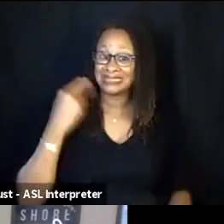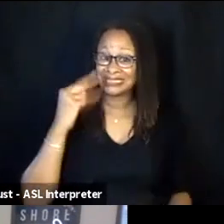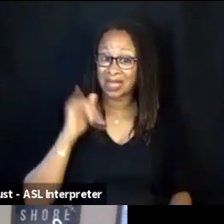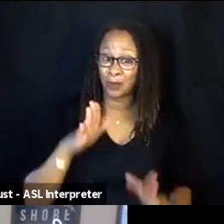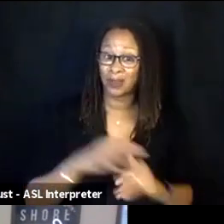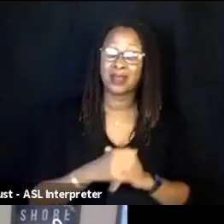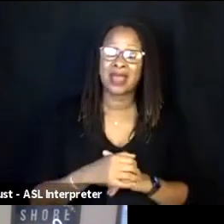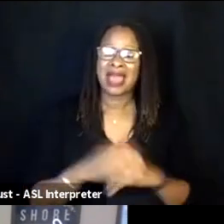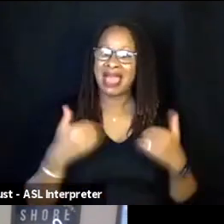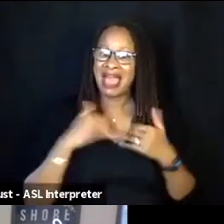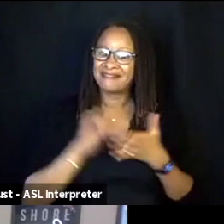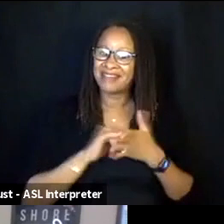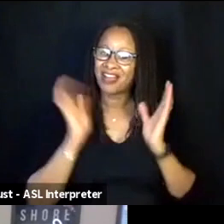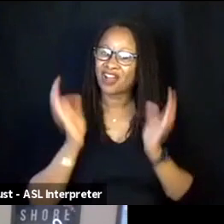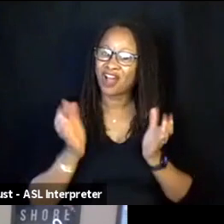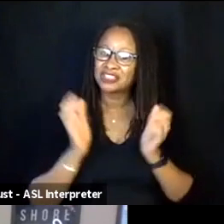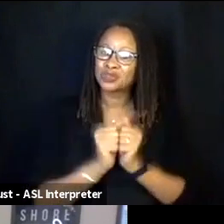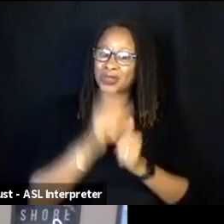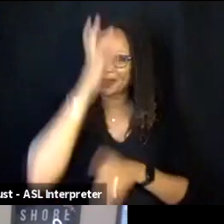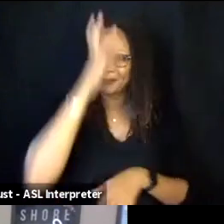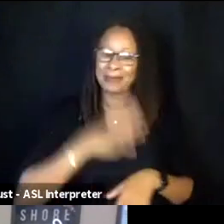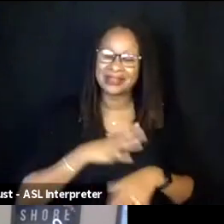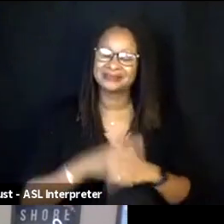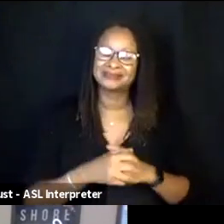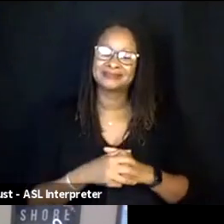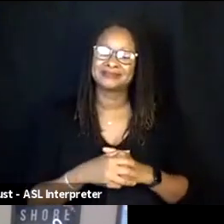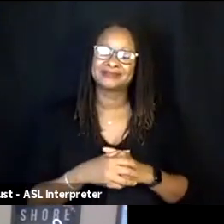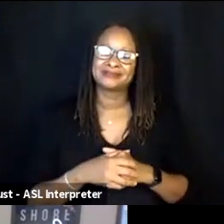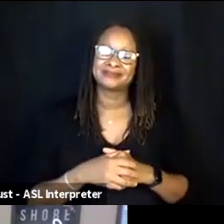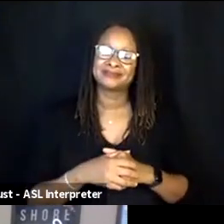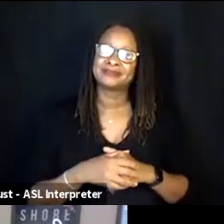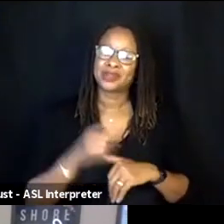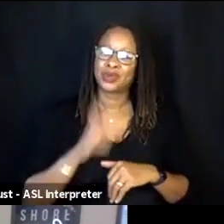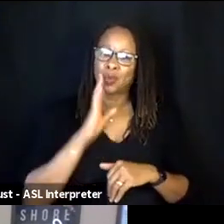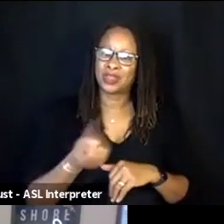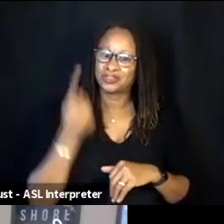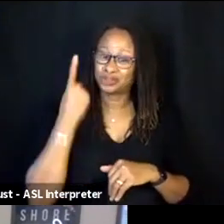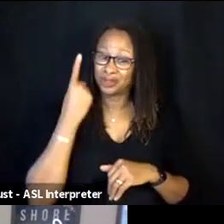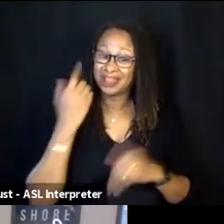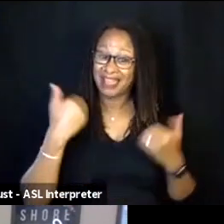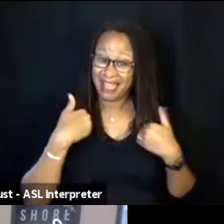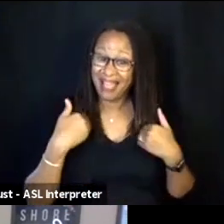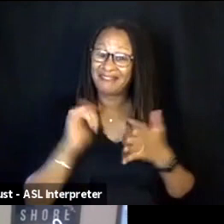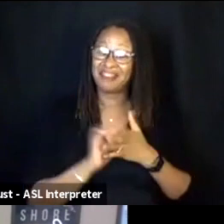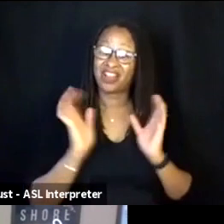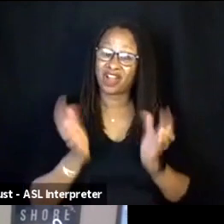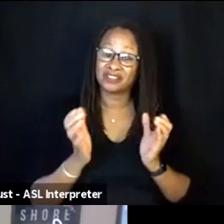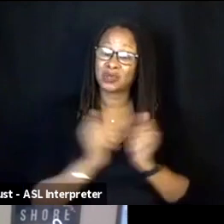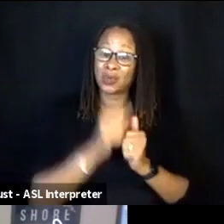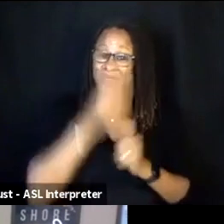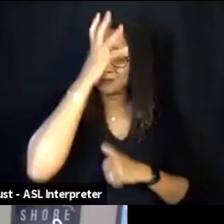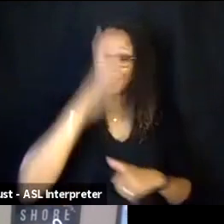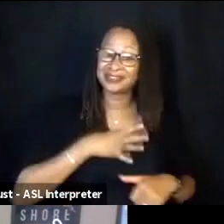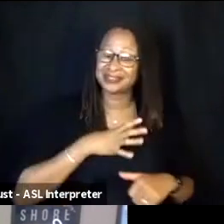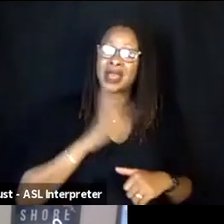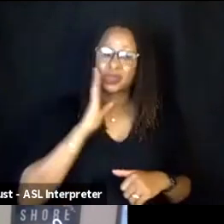just have that conversation with men. And you will understand, if you have that conversation with a man,